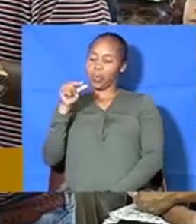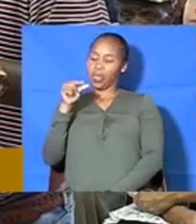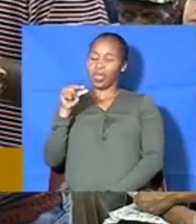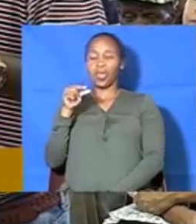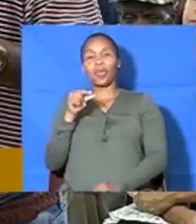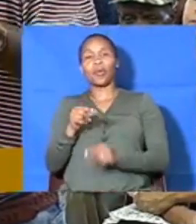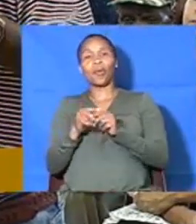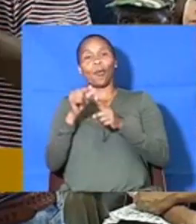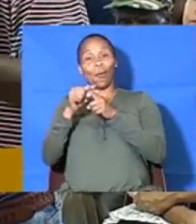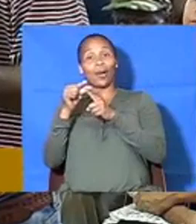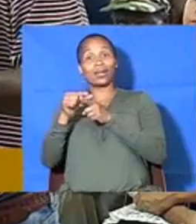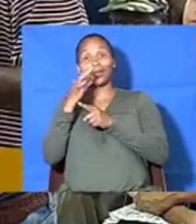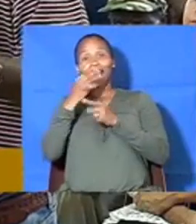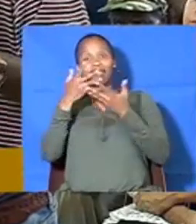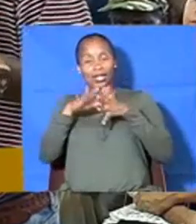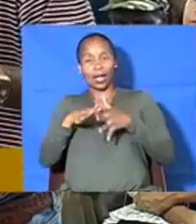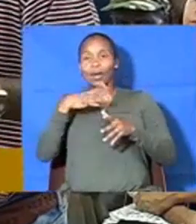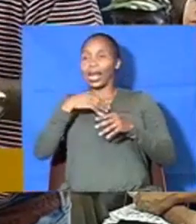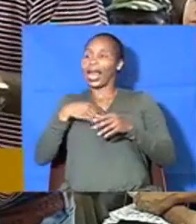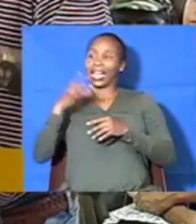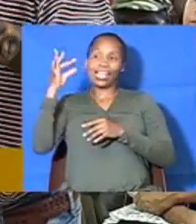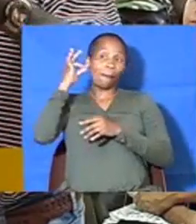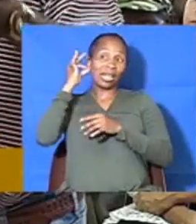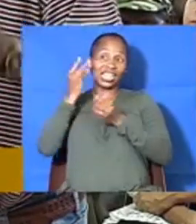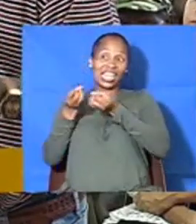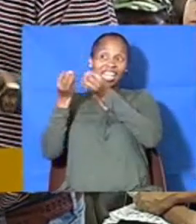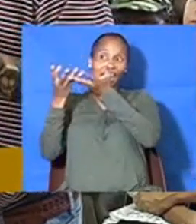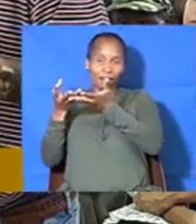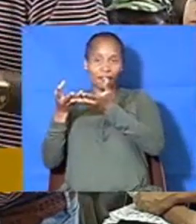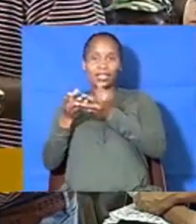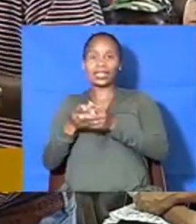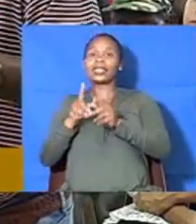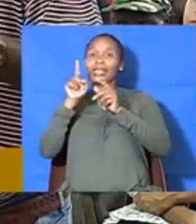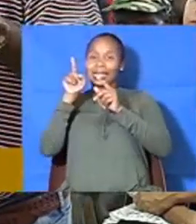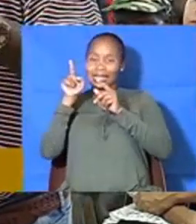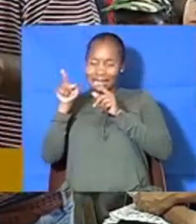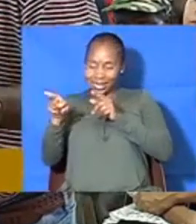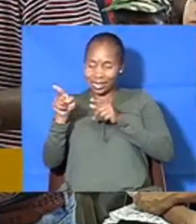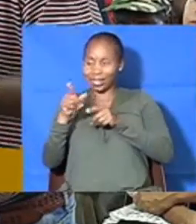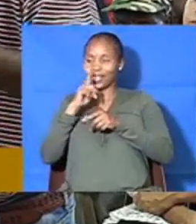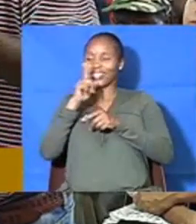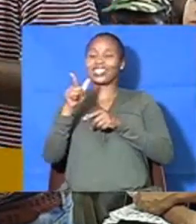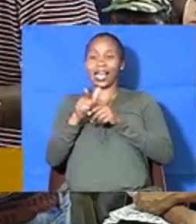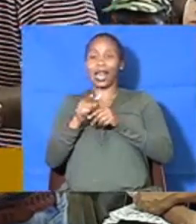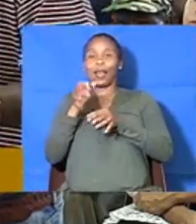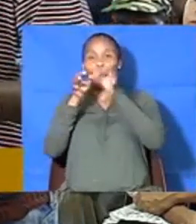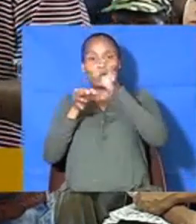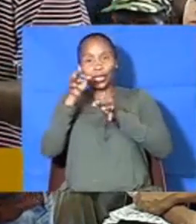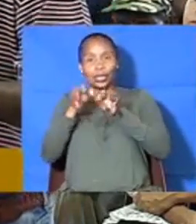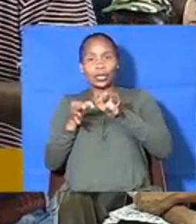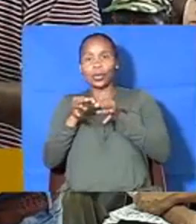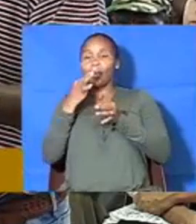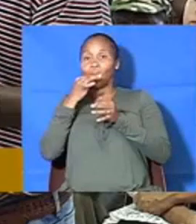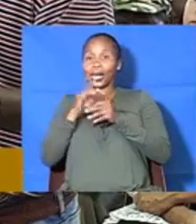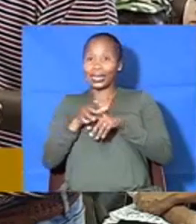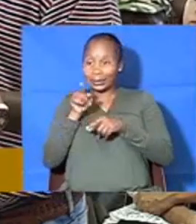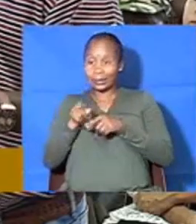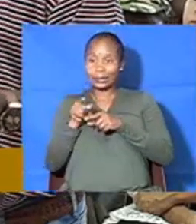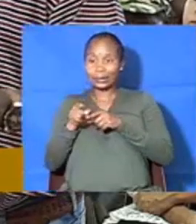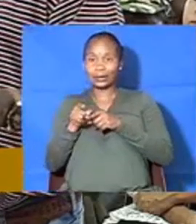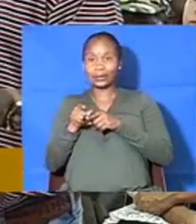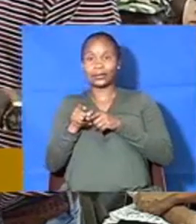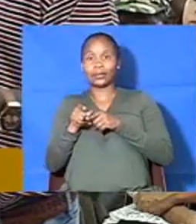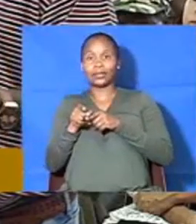a government employee. Ke moshumedi wa mmusho. And therefore I've got the medical aid. Ke na le bona medical